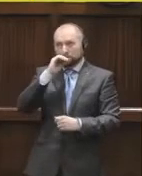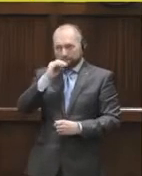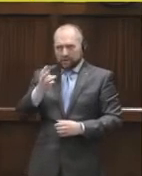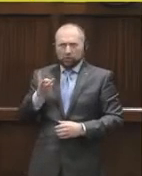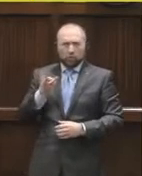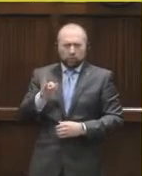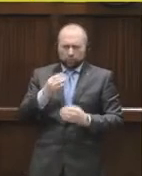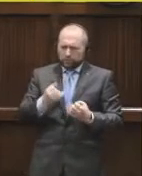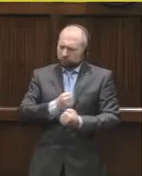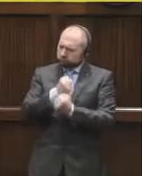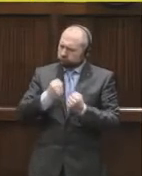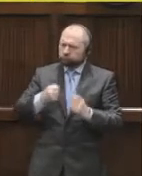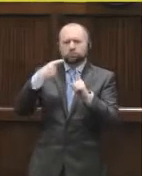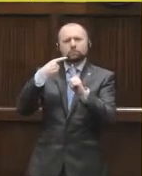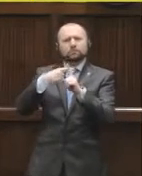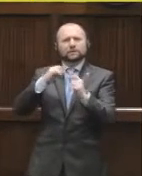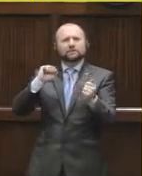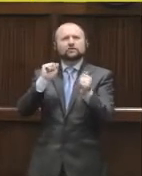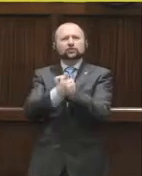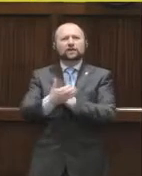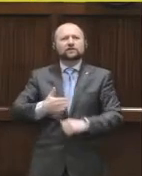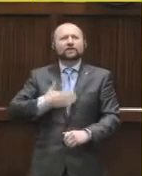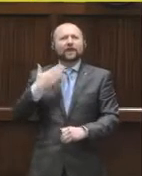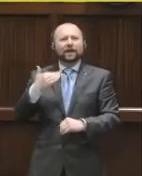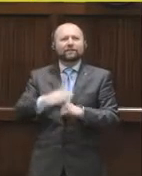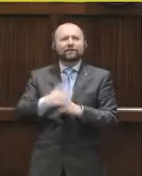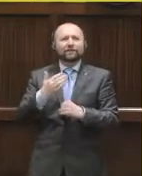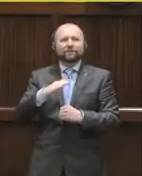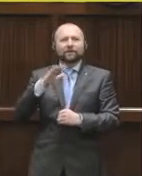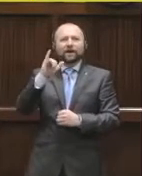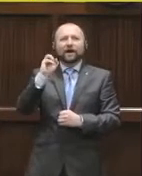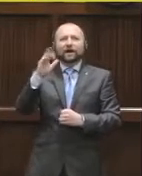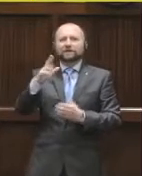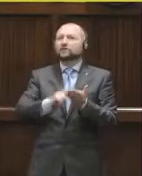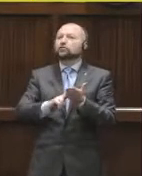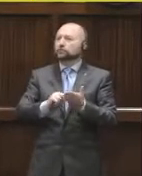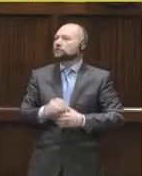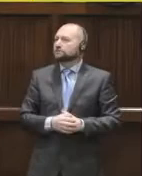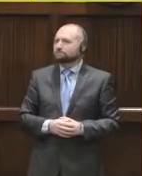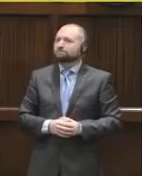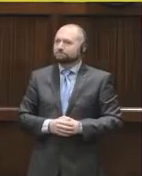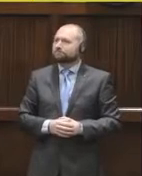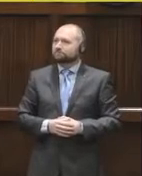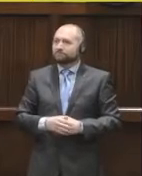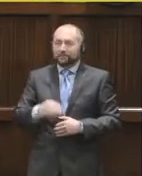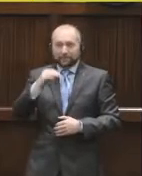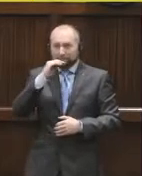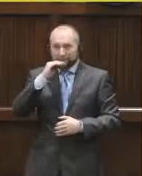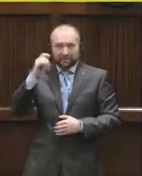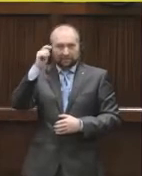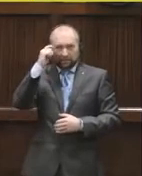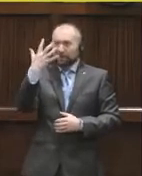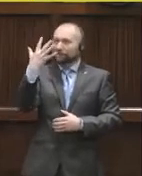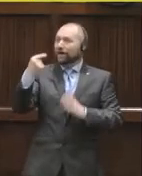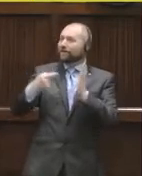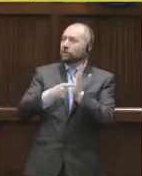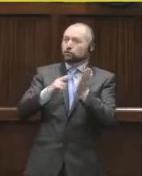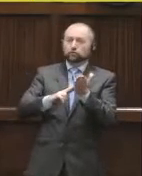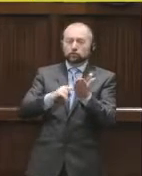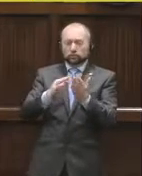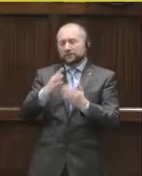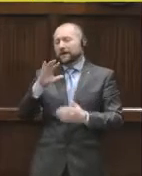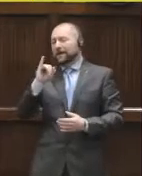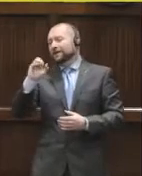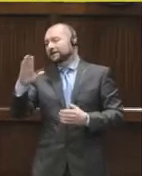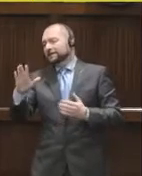meaningful difference to the quality of life for Irish Sign Language users, to the 5,000 that use it on a constant